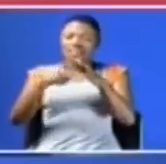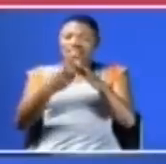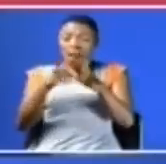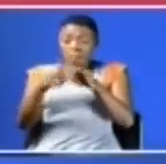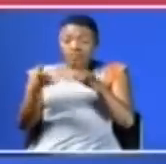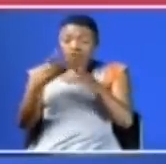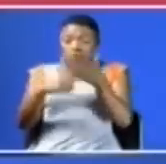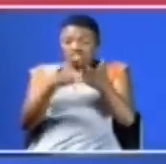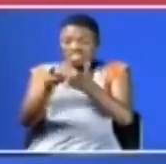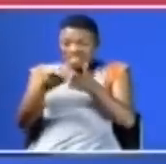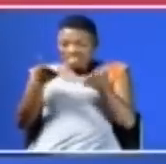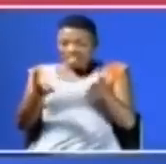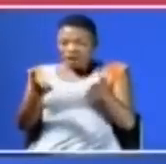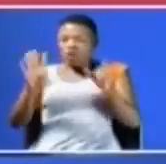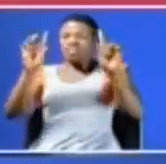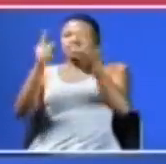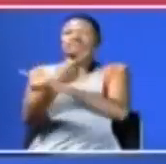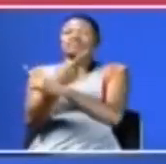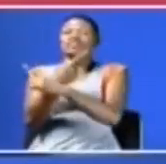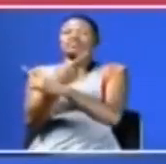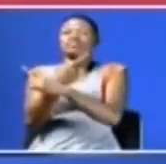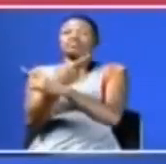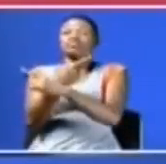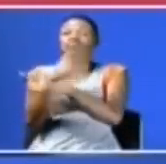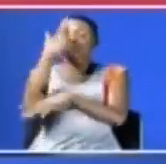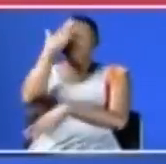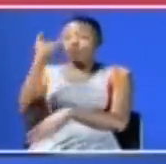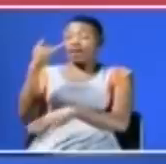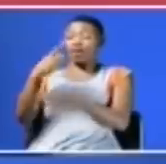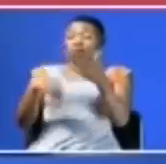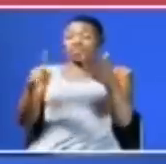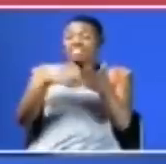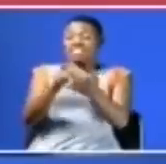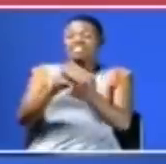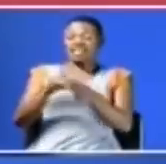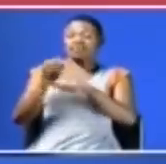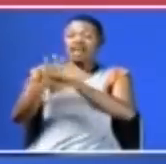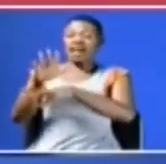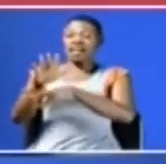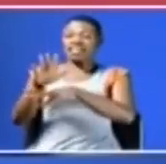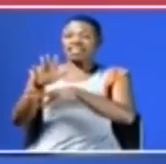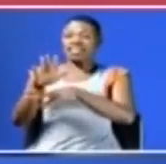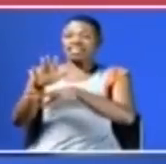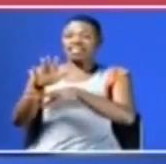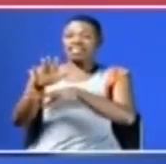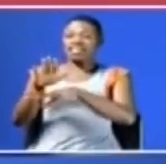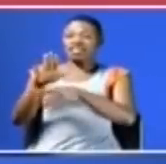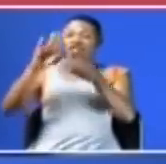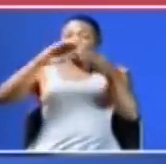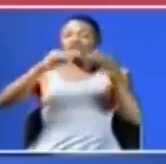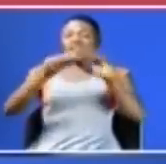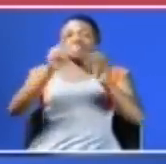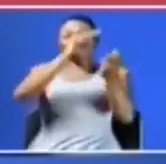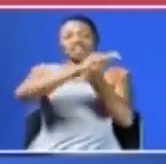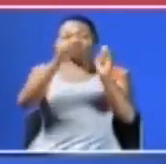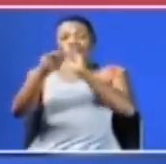about now is not the same. Because the referendum we were talking about was to create a